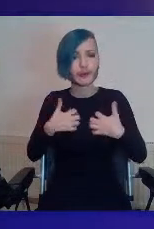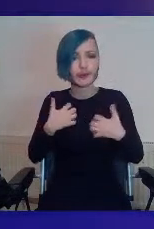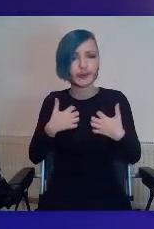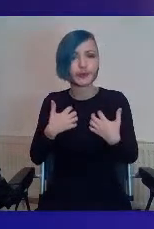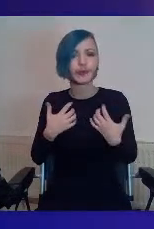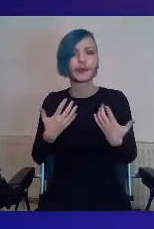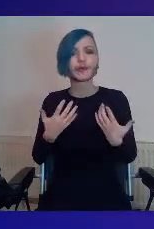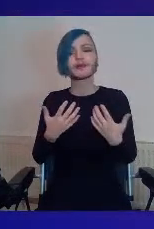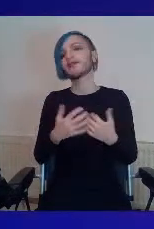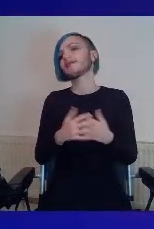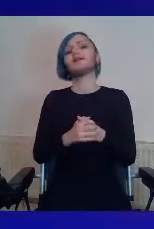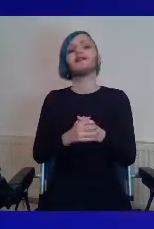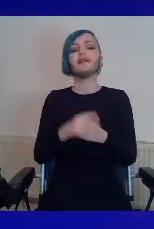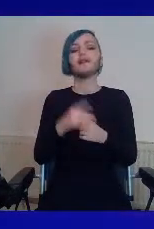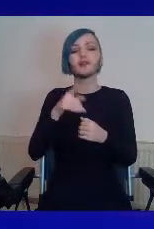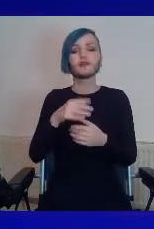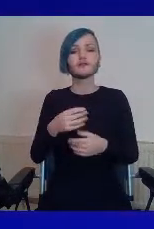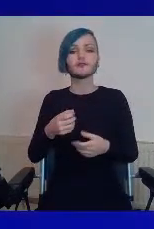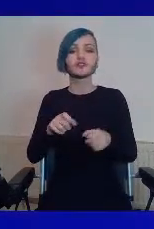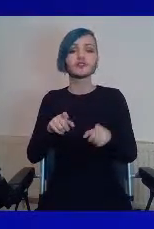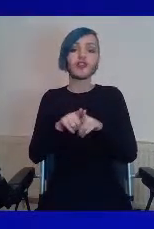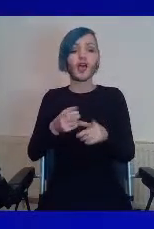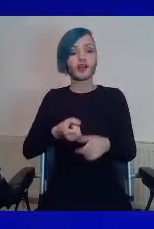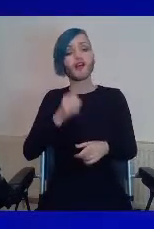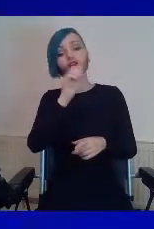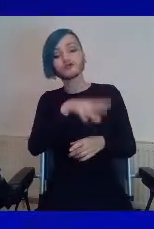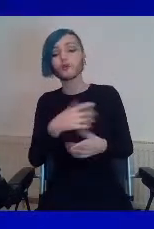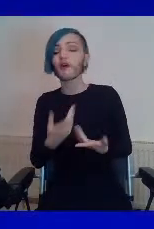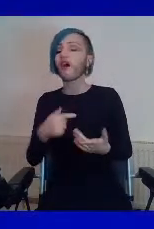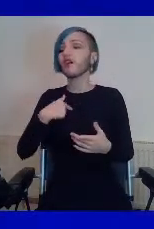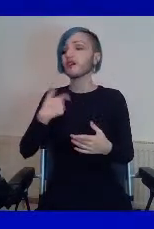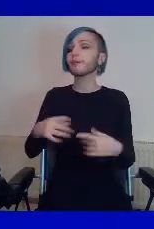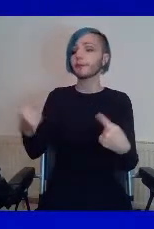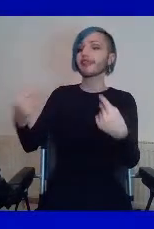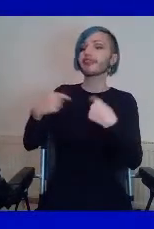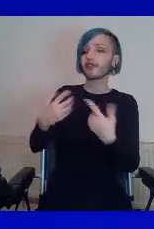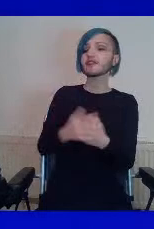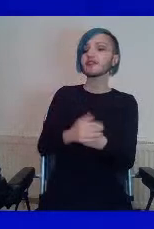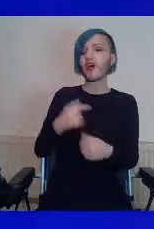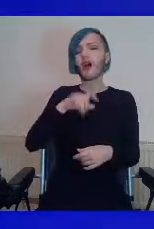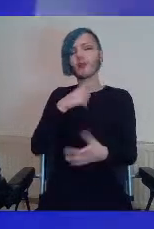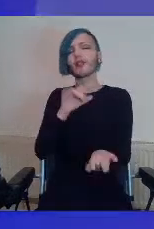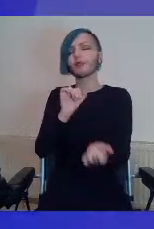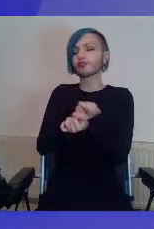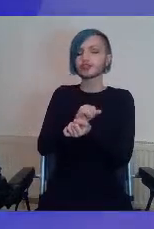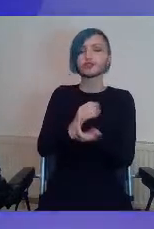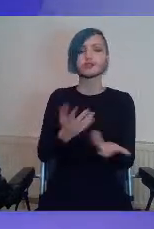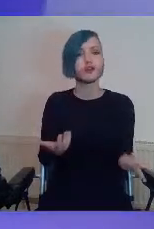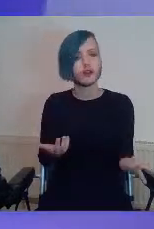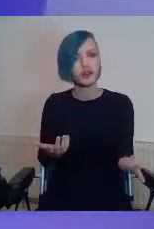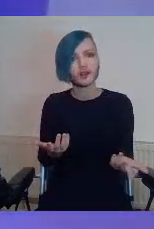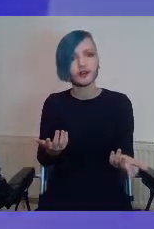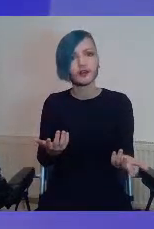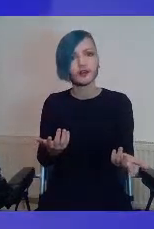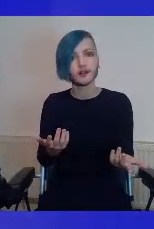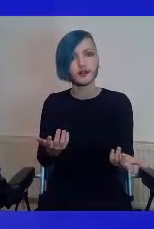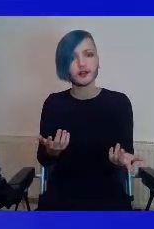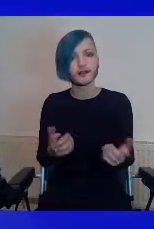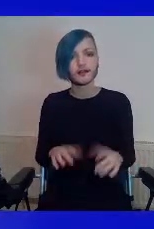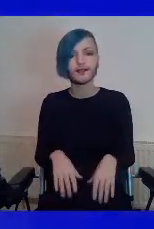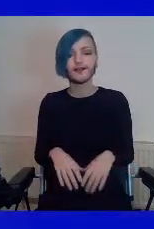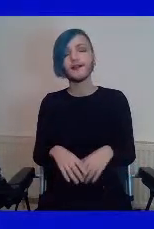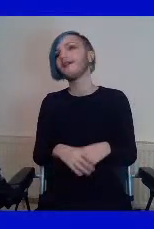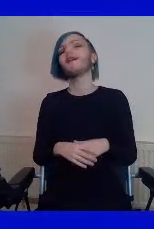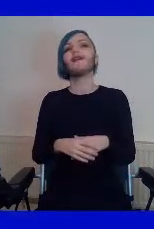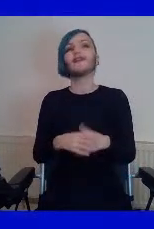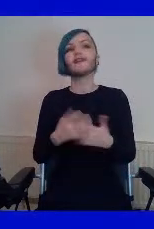been just dropping things to us like, yeah, I've been threatened, I'm going to be prosecuted, but these are all the things we're getting on with against mammoth